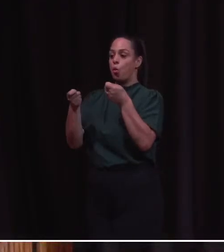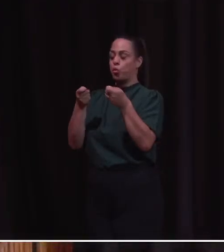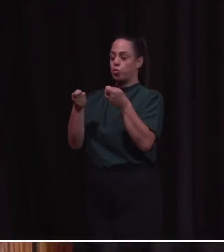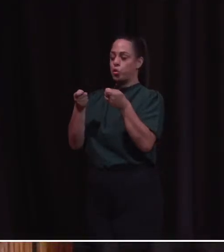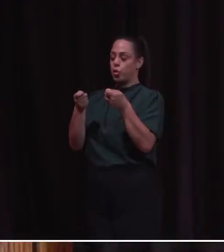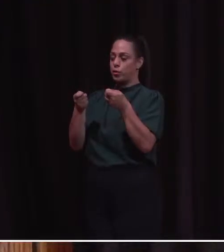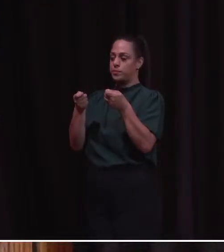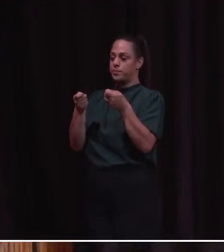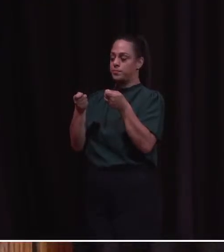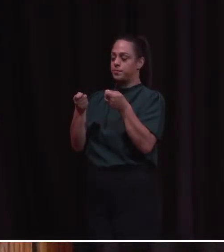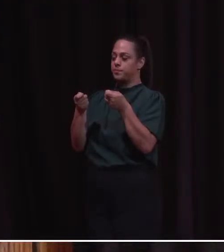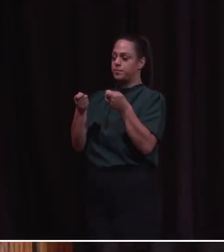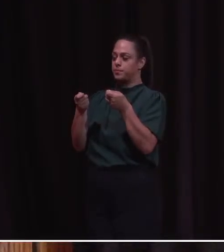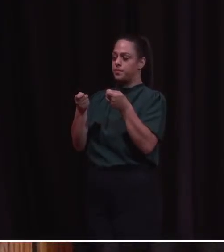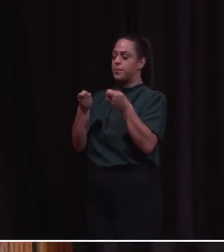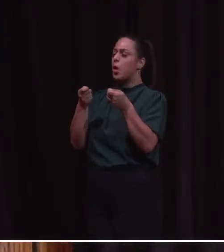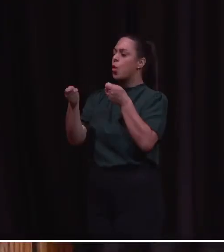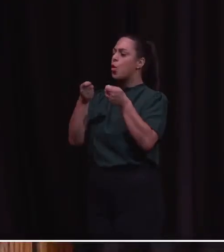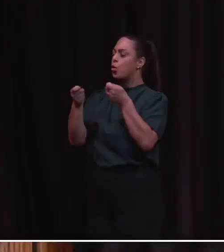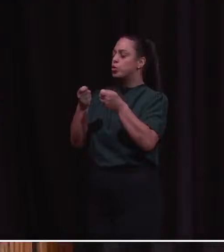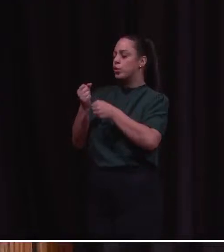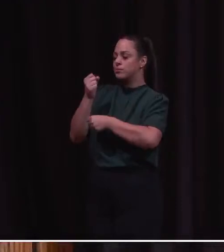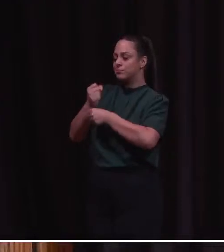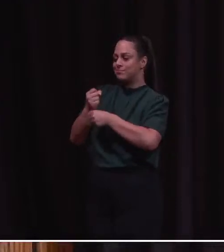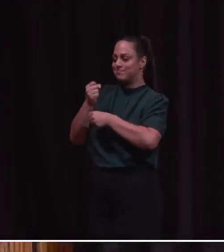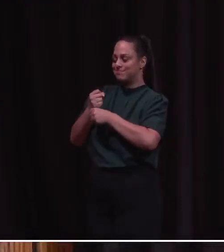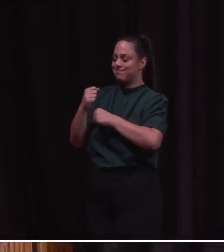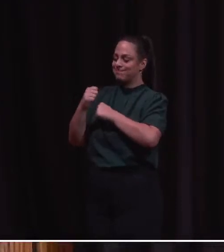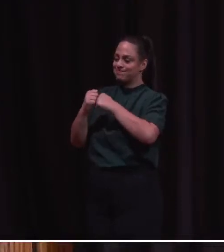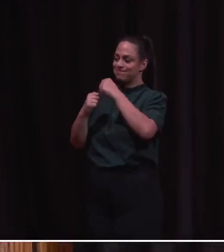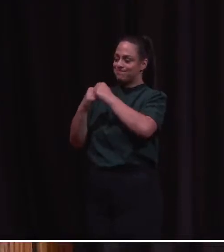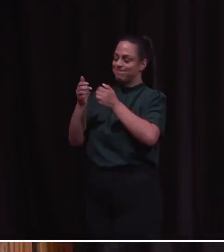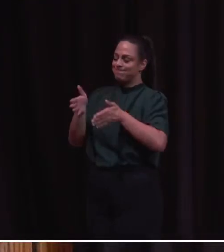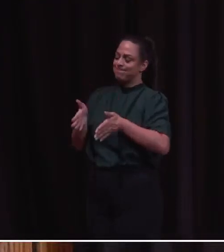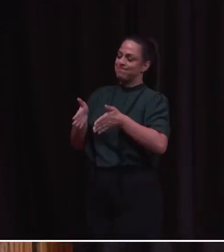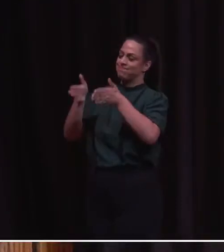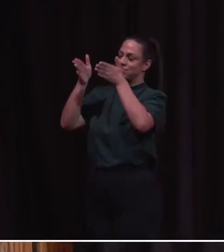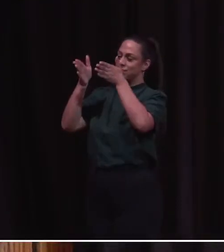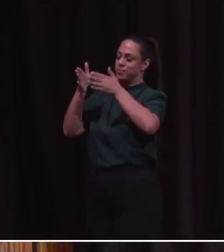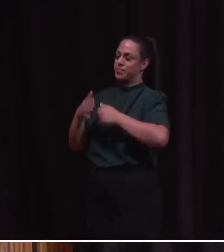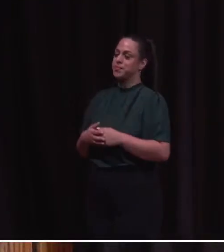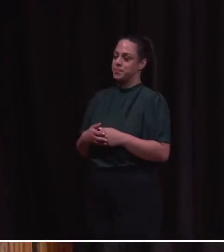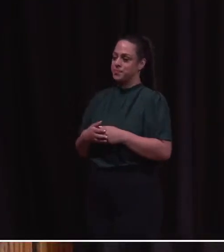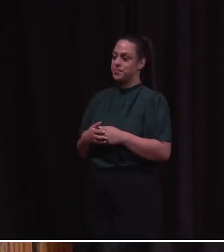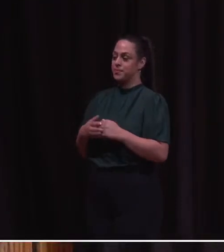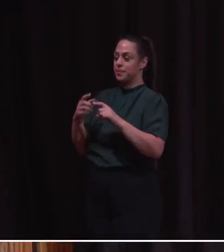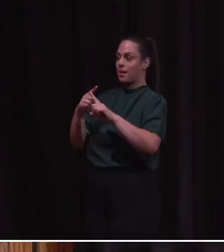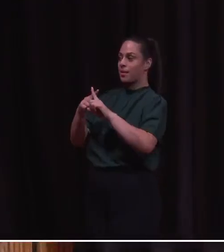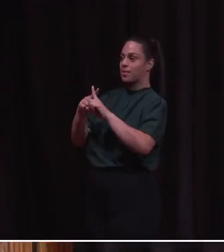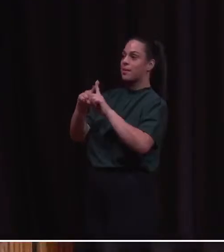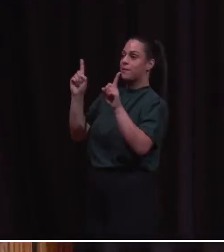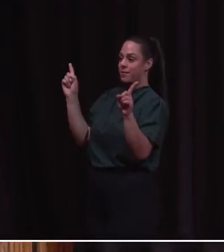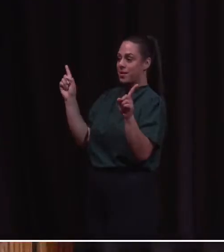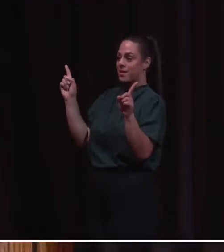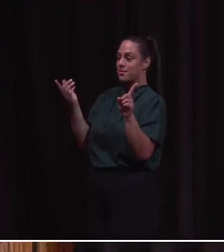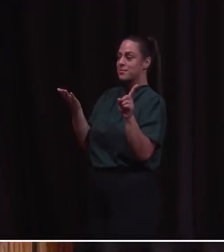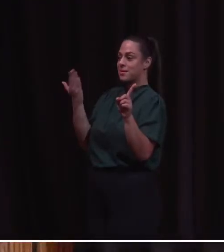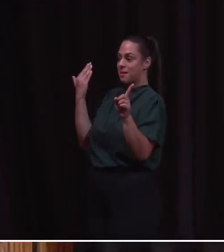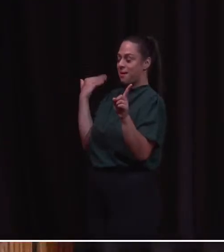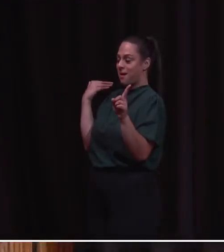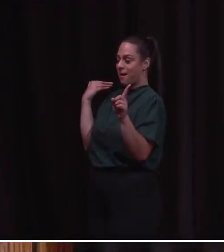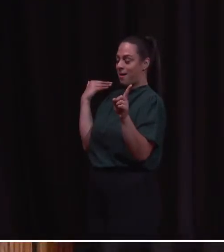This new structure was an articulation of all historically known previous structures of the control of